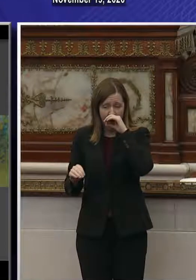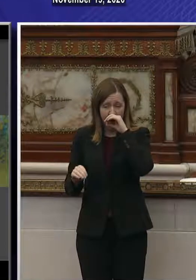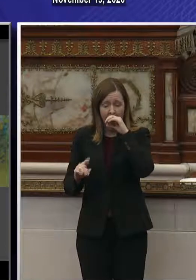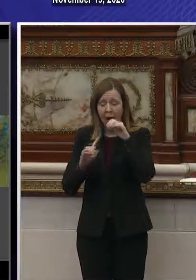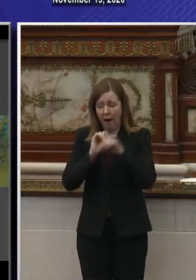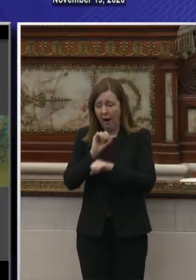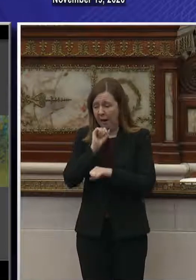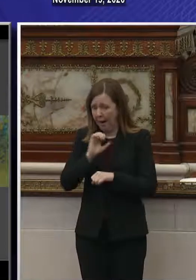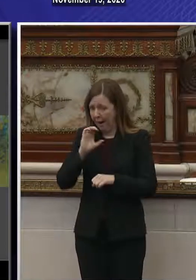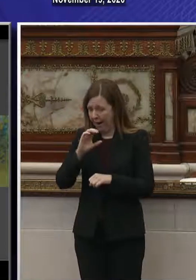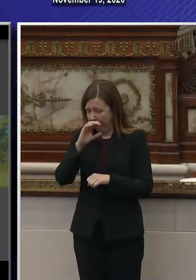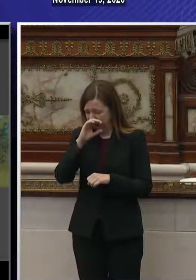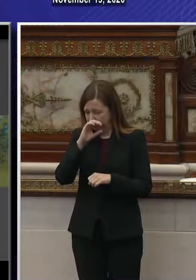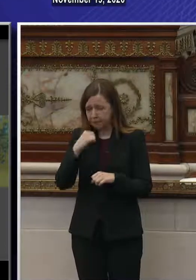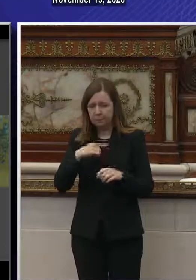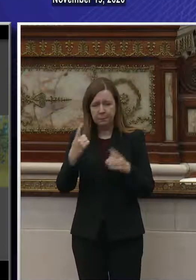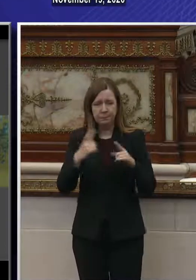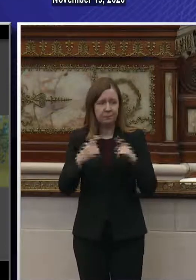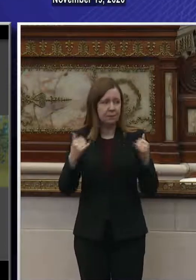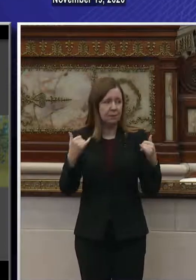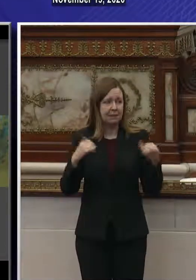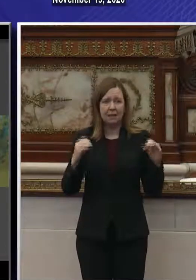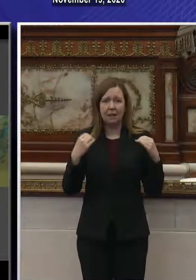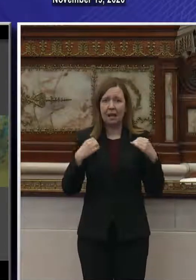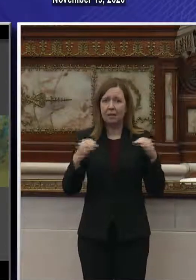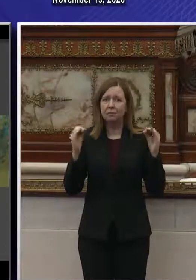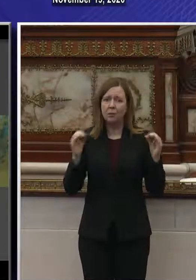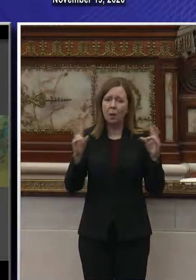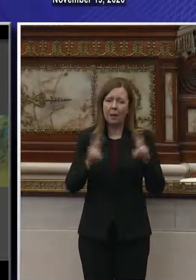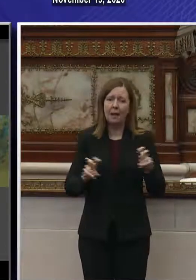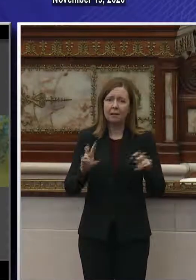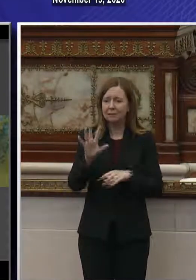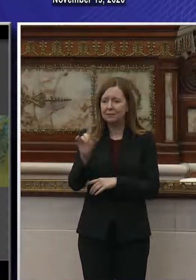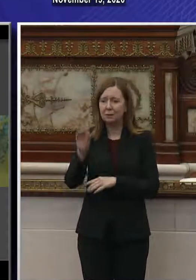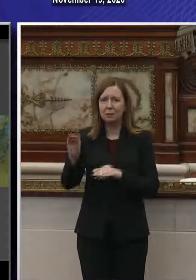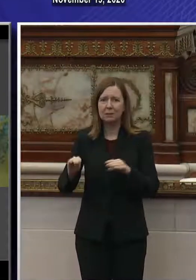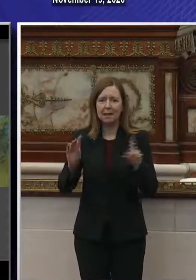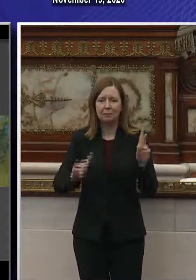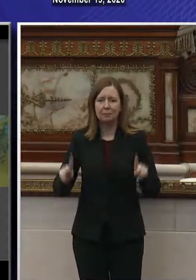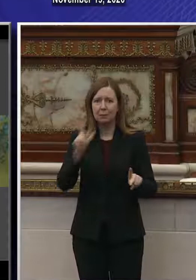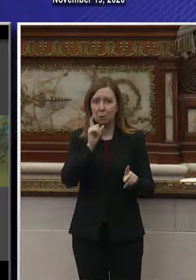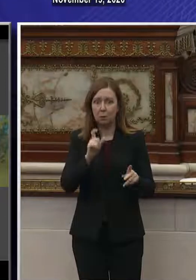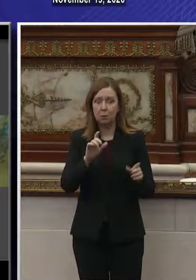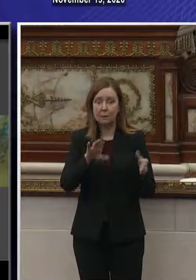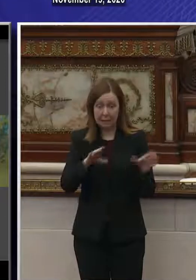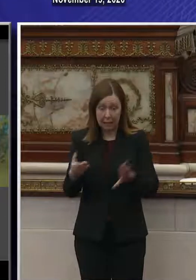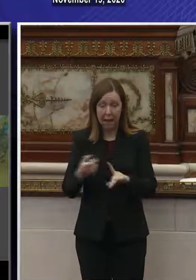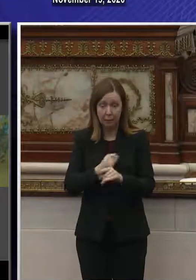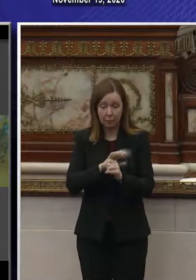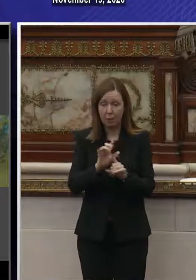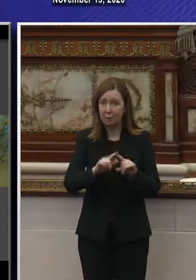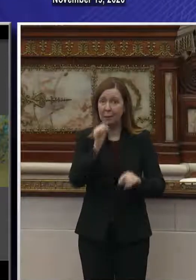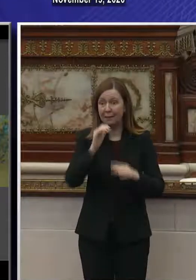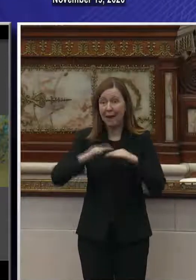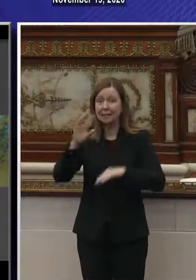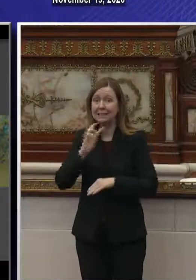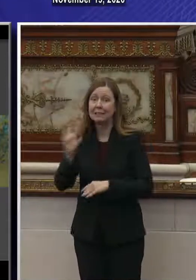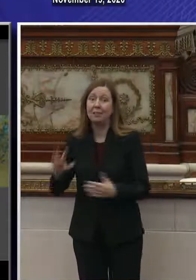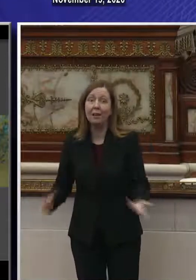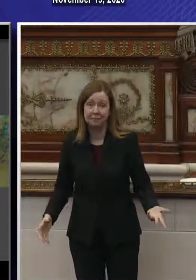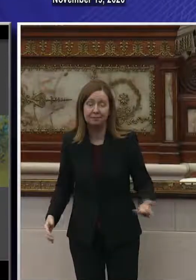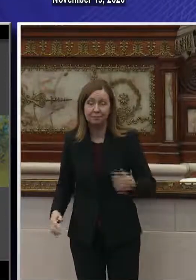seniors, we still have no analysis of the 51% of people who also die of COVID who are not older.